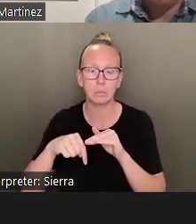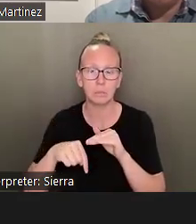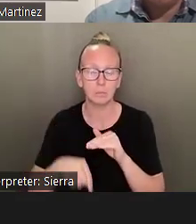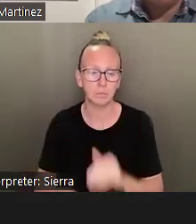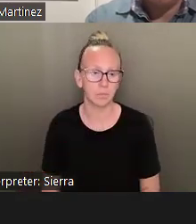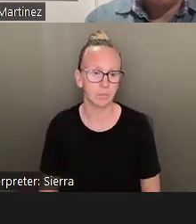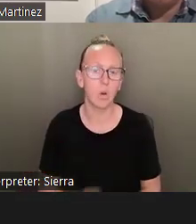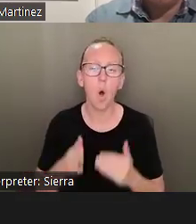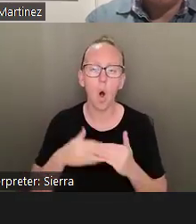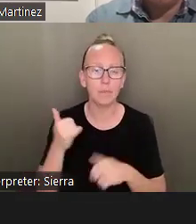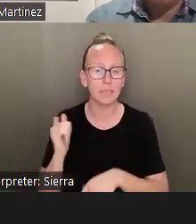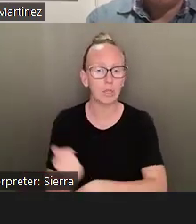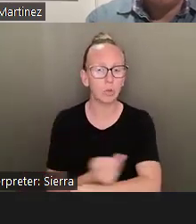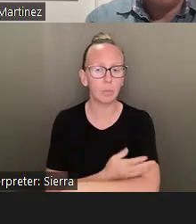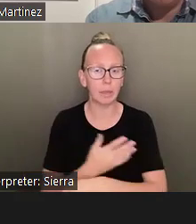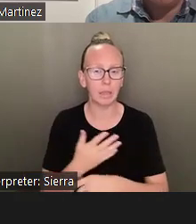So wow.